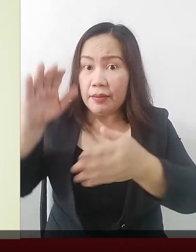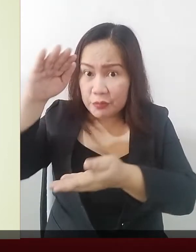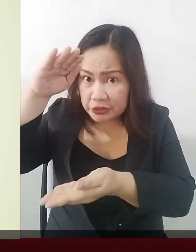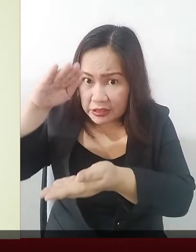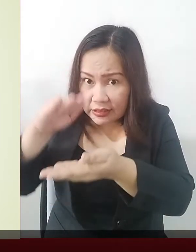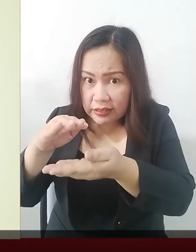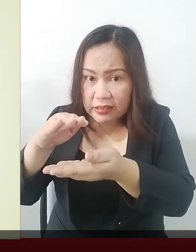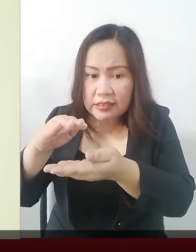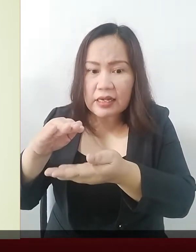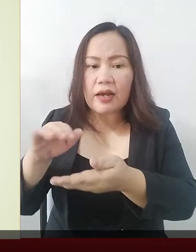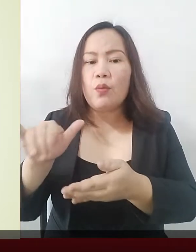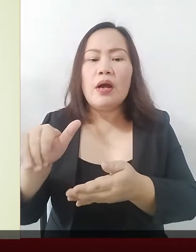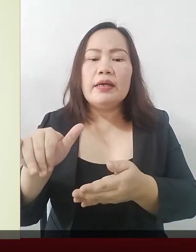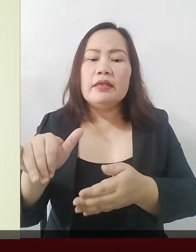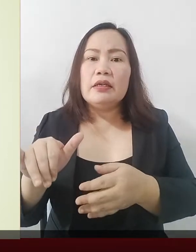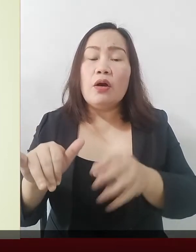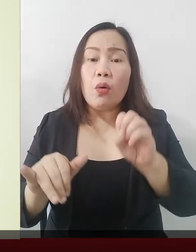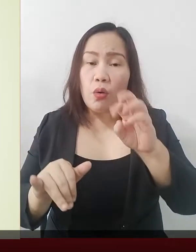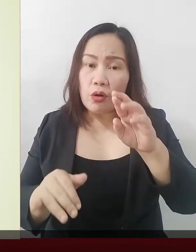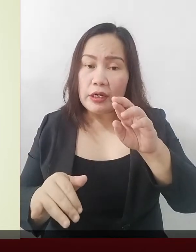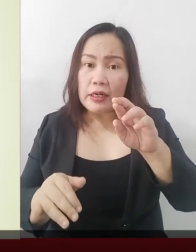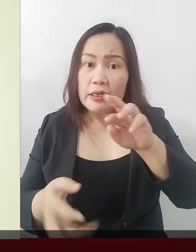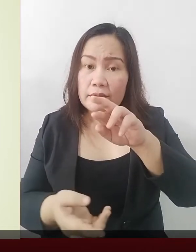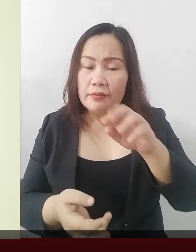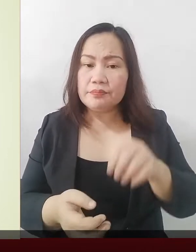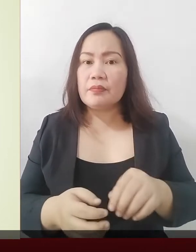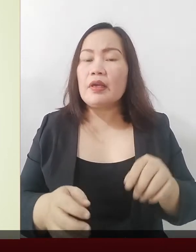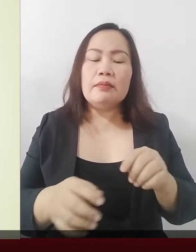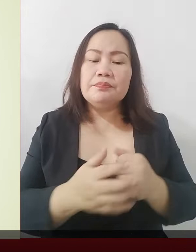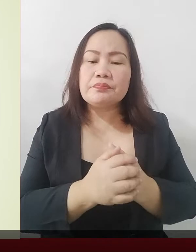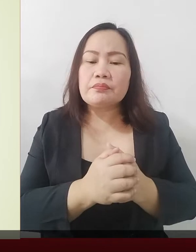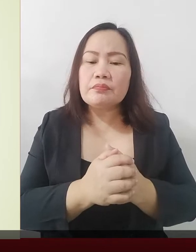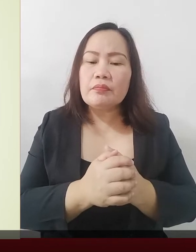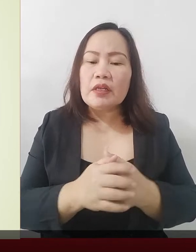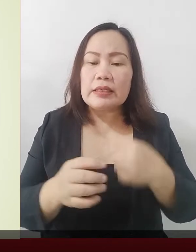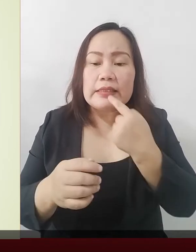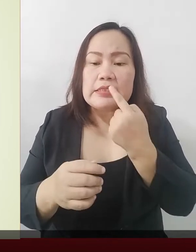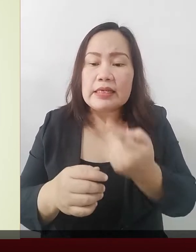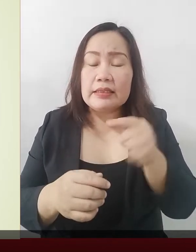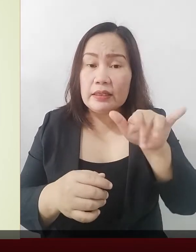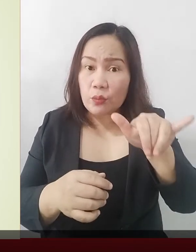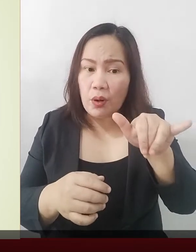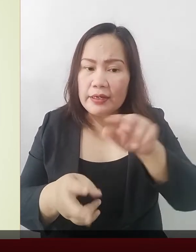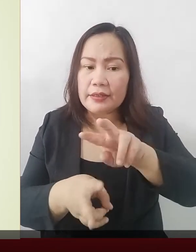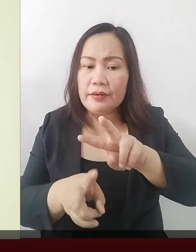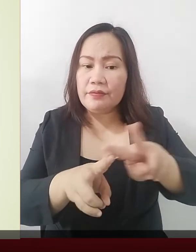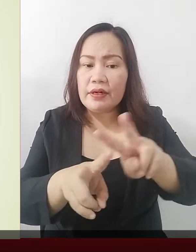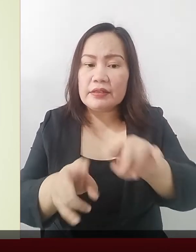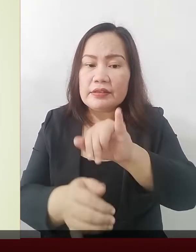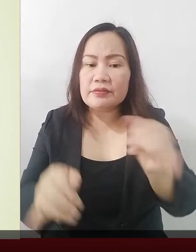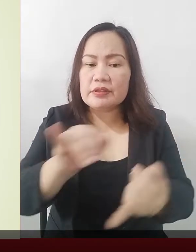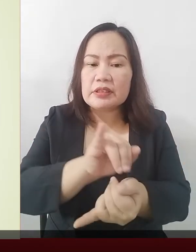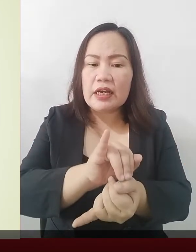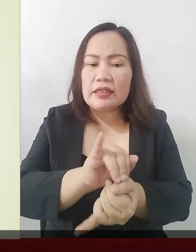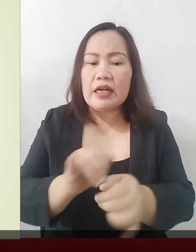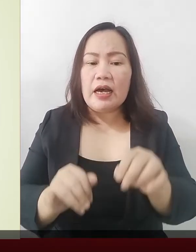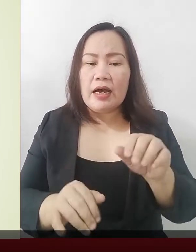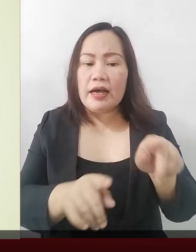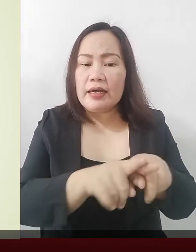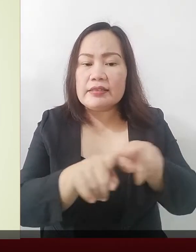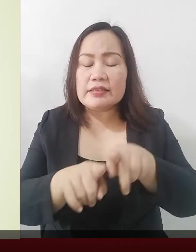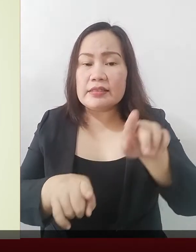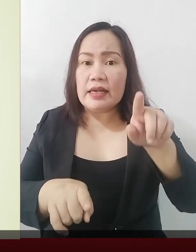or vice versa. So we can say that y varies inversely as x, or